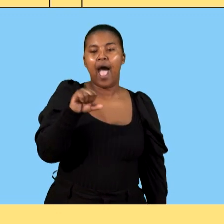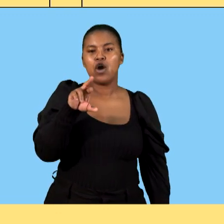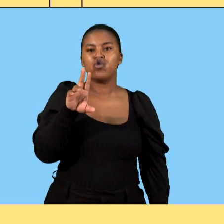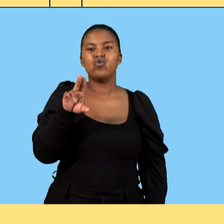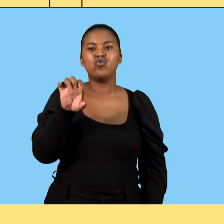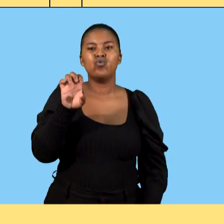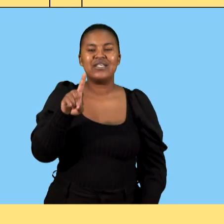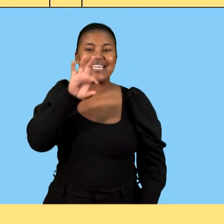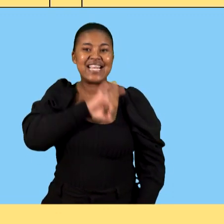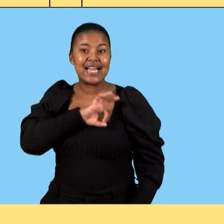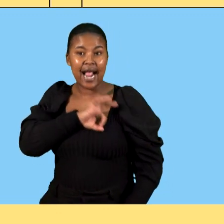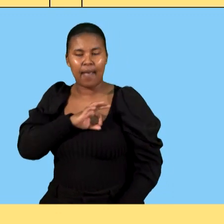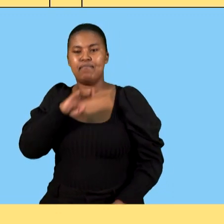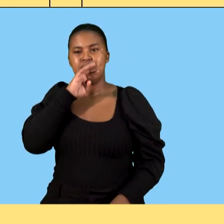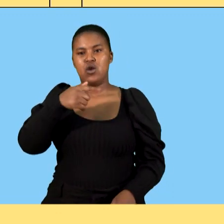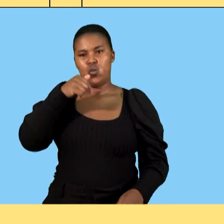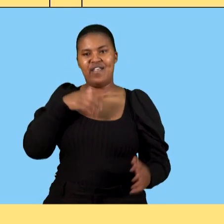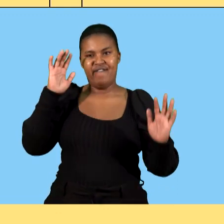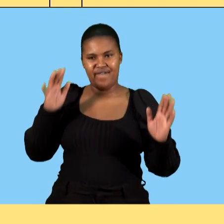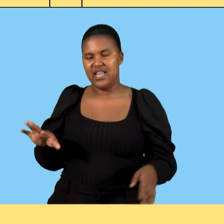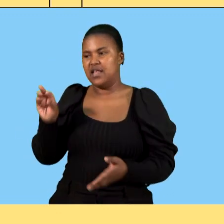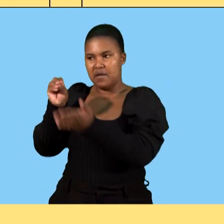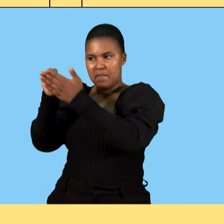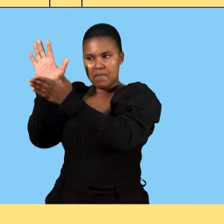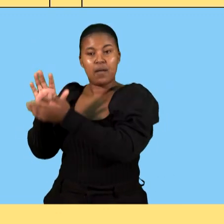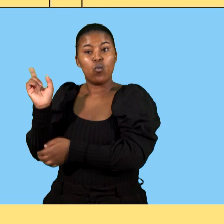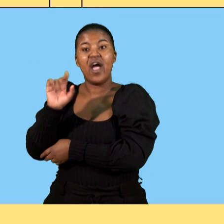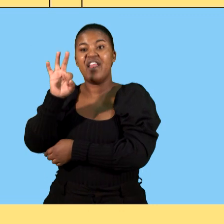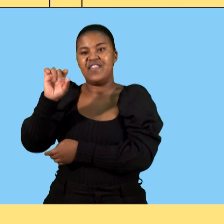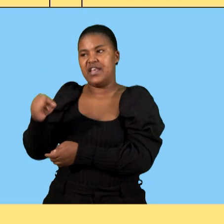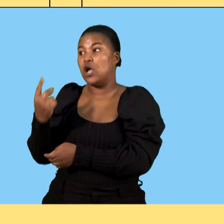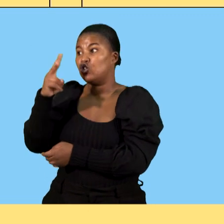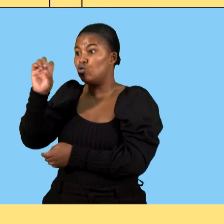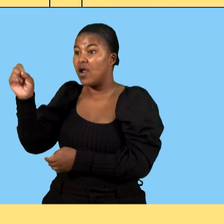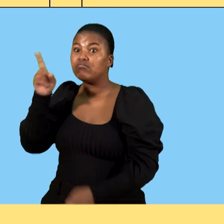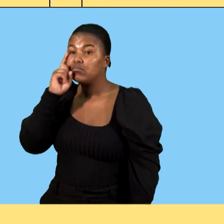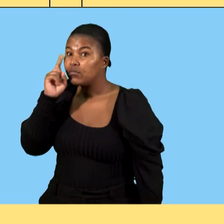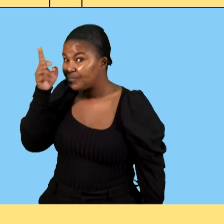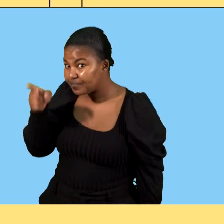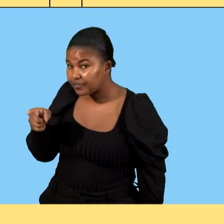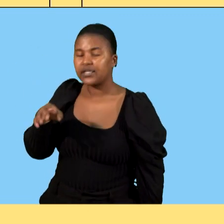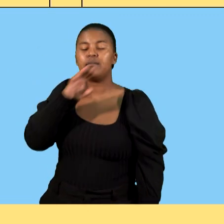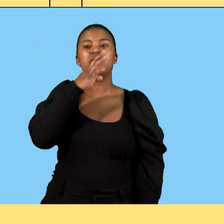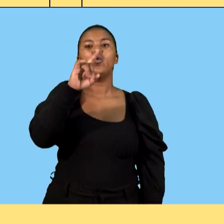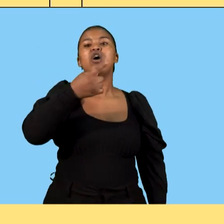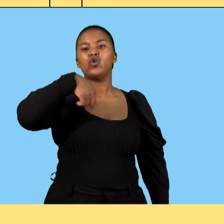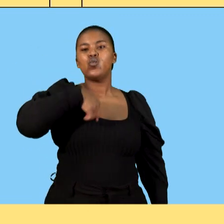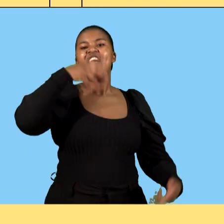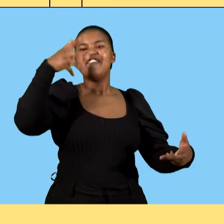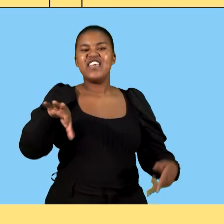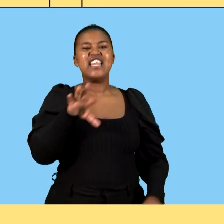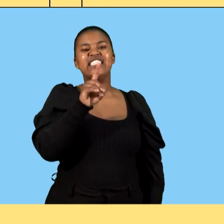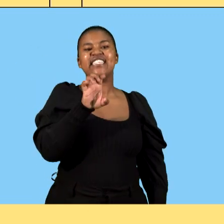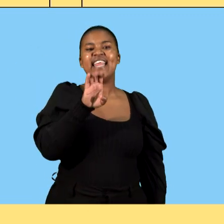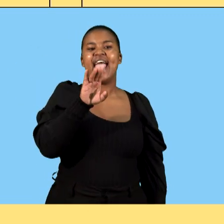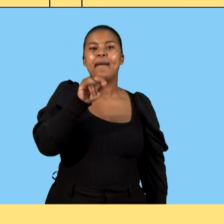our interest on investment, then we credit it with 3,200, as you see here. Therefore, it means we debit our accrued